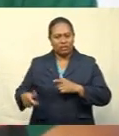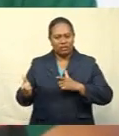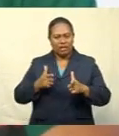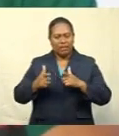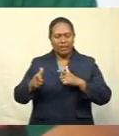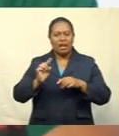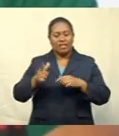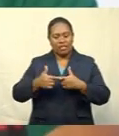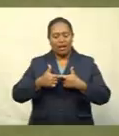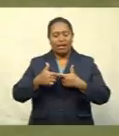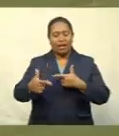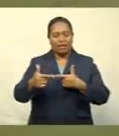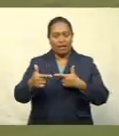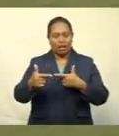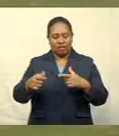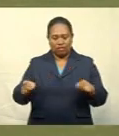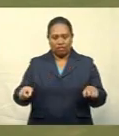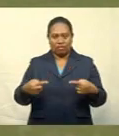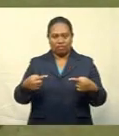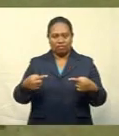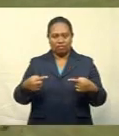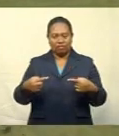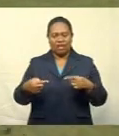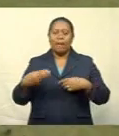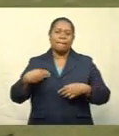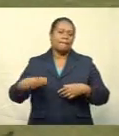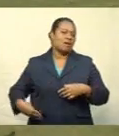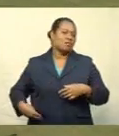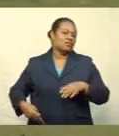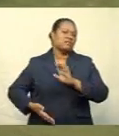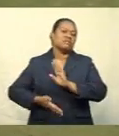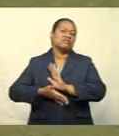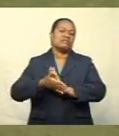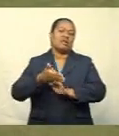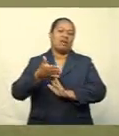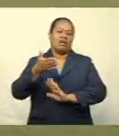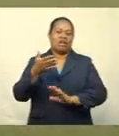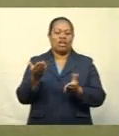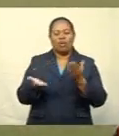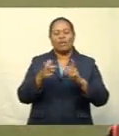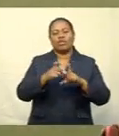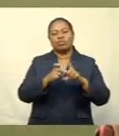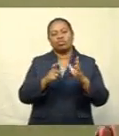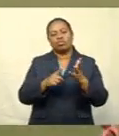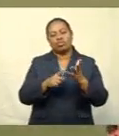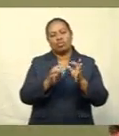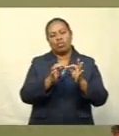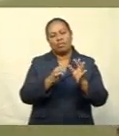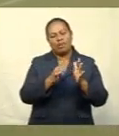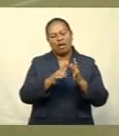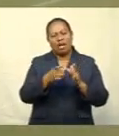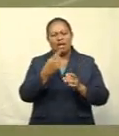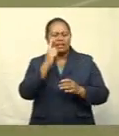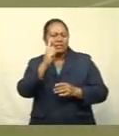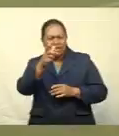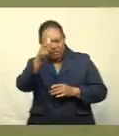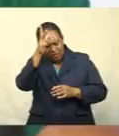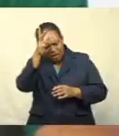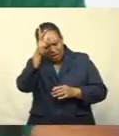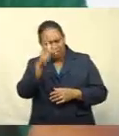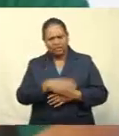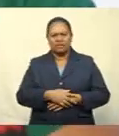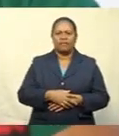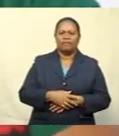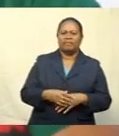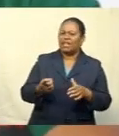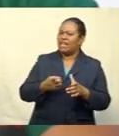of competition in the Mari Sevens, I believe, was higher than the Dubai Sevens. I saw France was playing, Argentina was playing, Canada